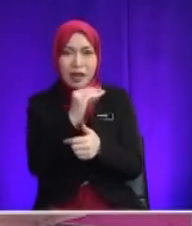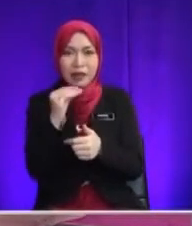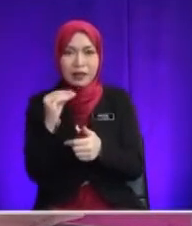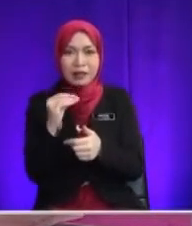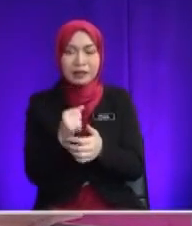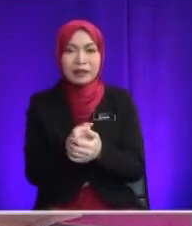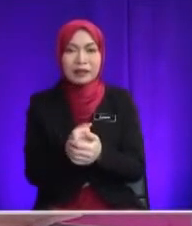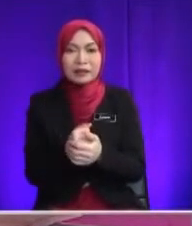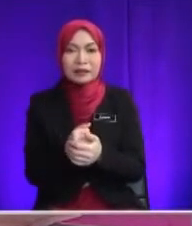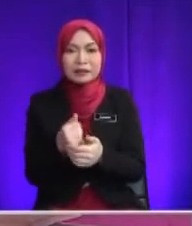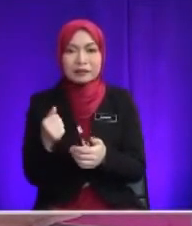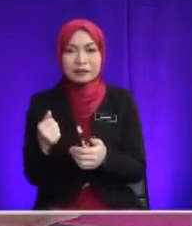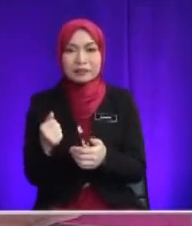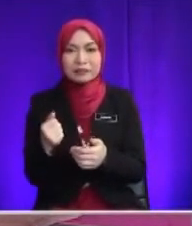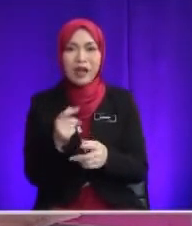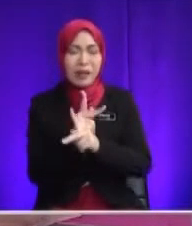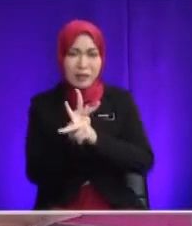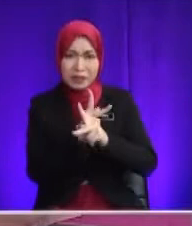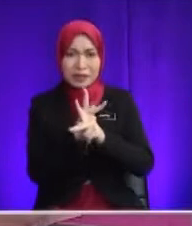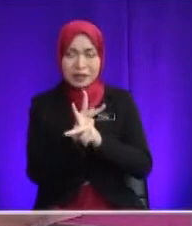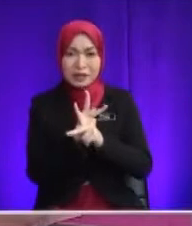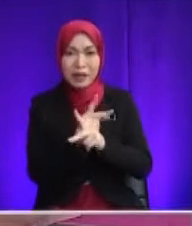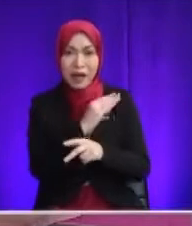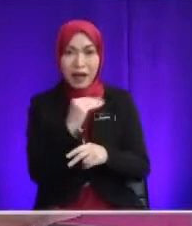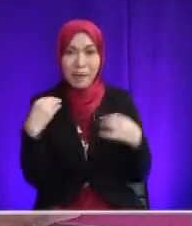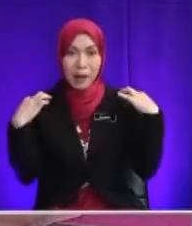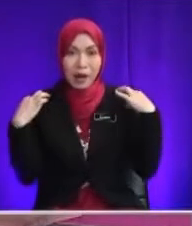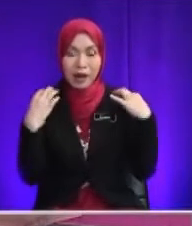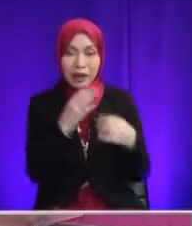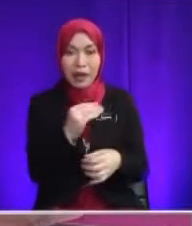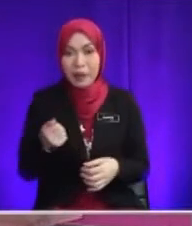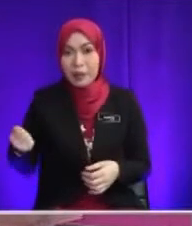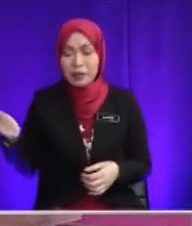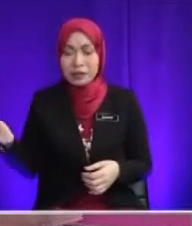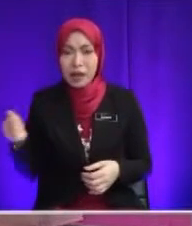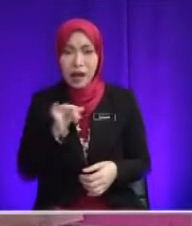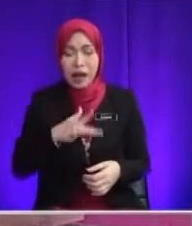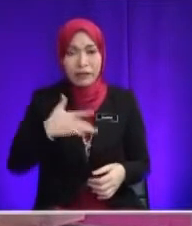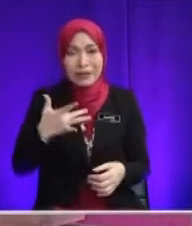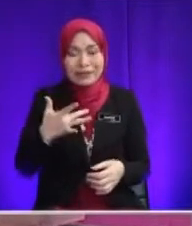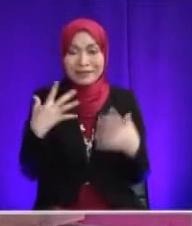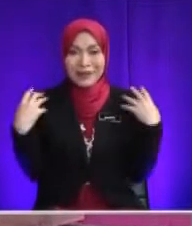better protected too, with special clothing and equipment, so I generally feel pretty safe.